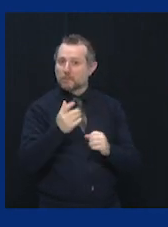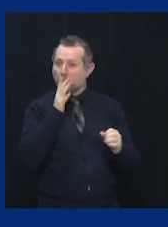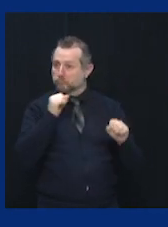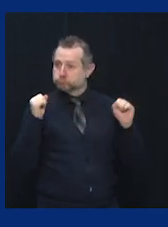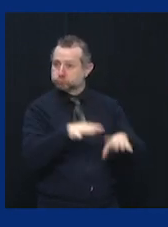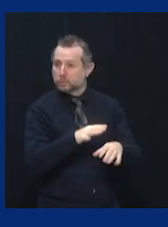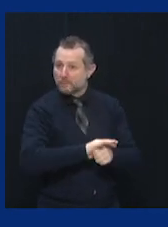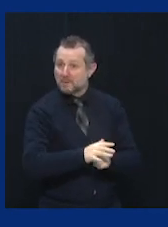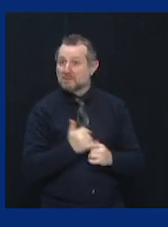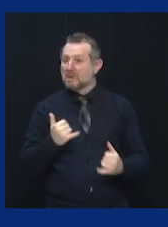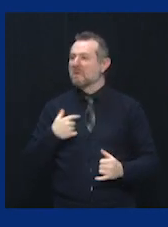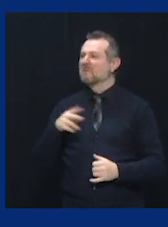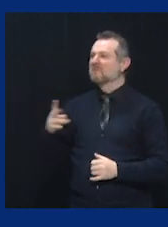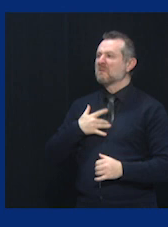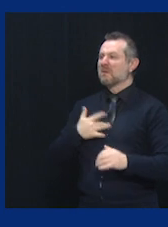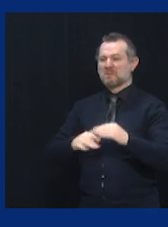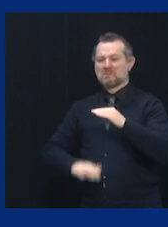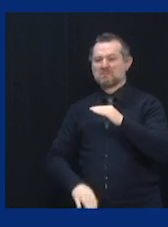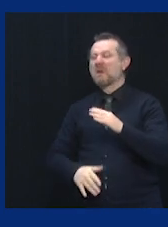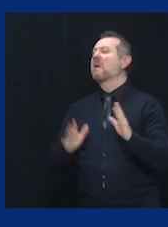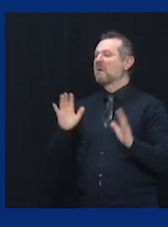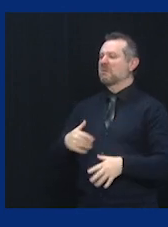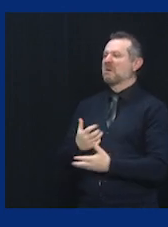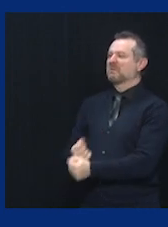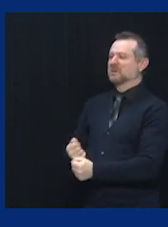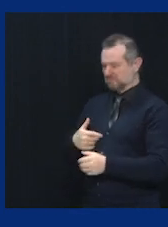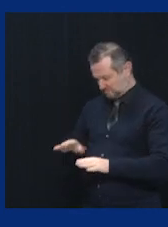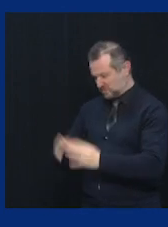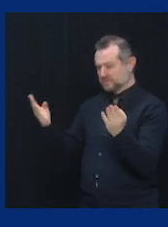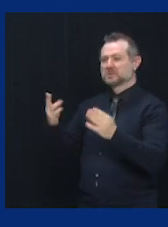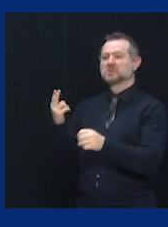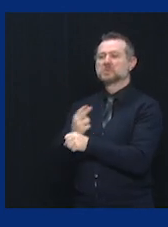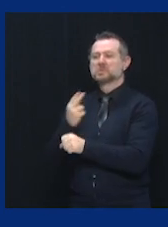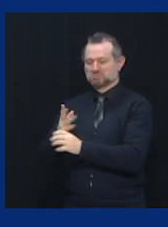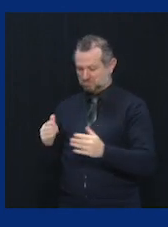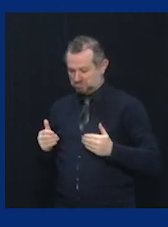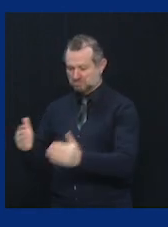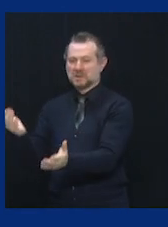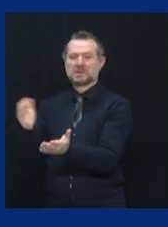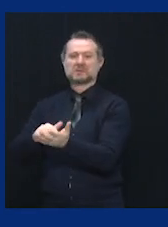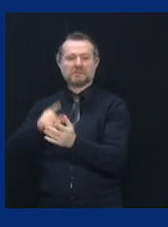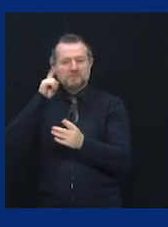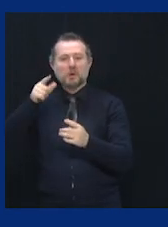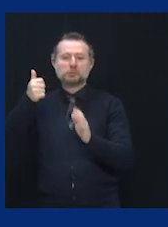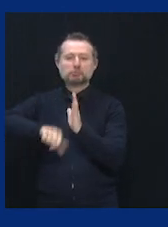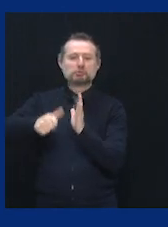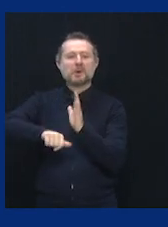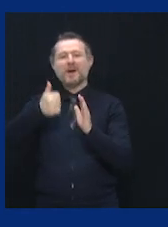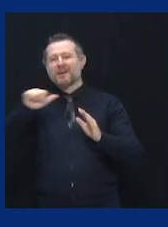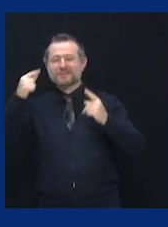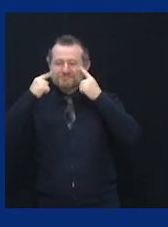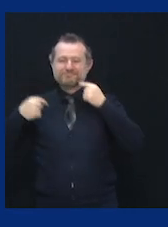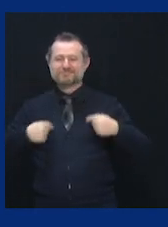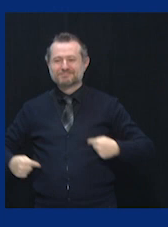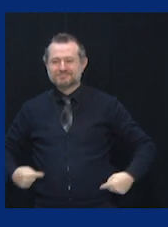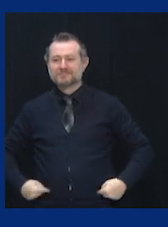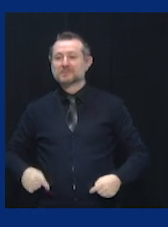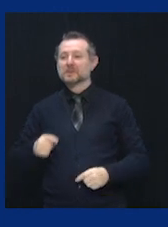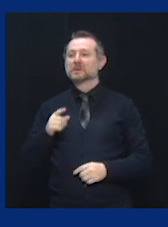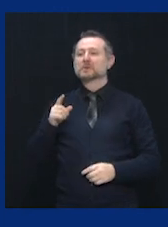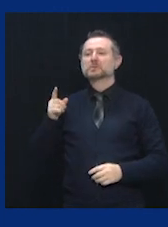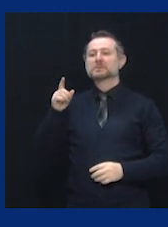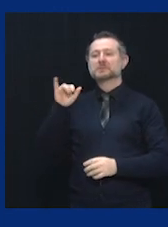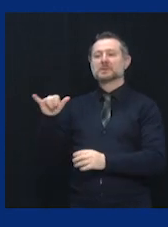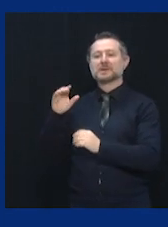feel comfortable about. Elective surgeries can start once again in Erie County. And as I said, we're going to have some